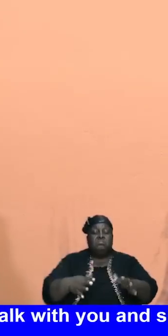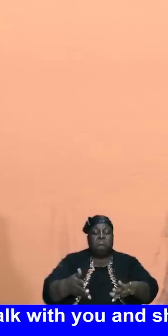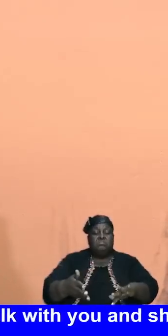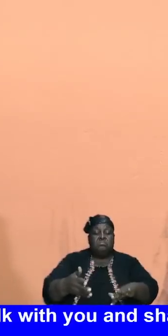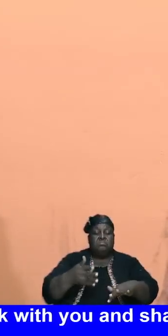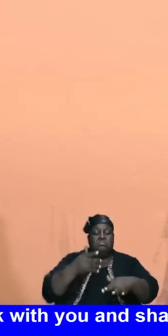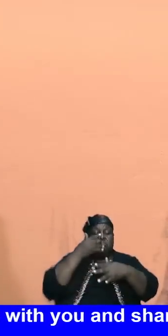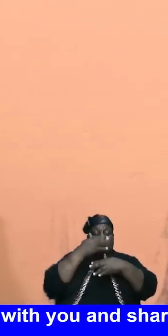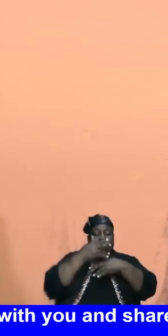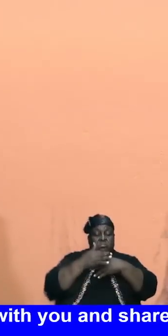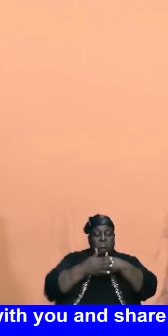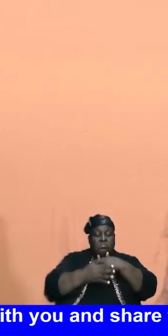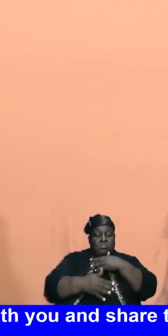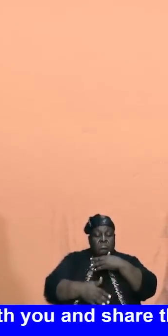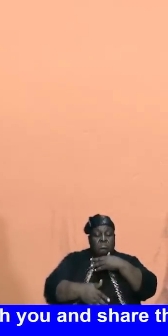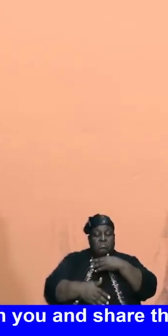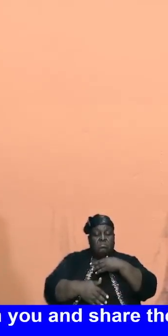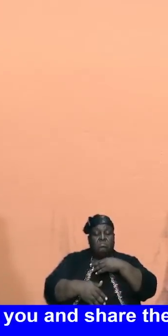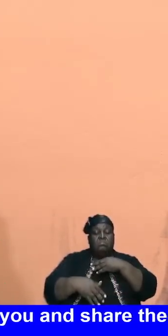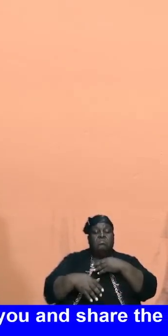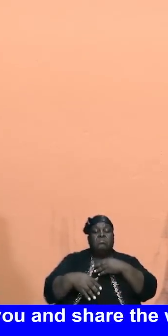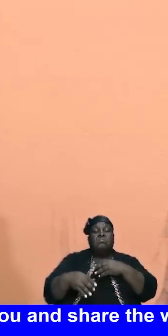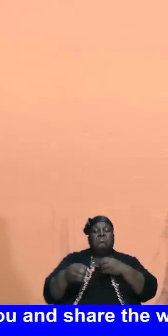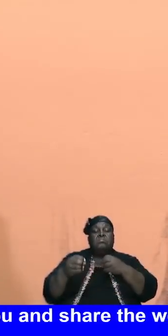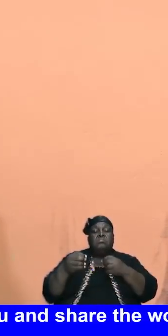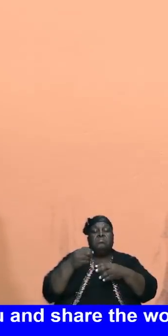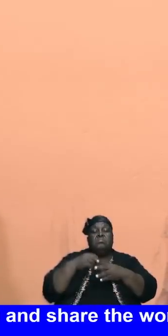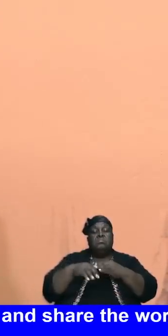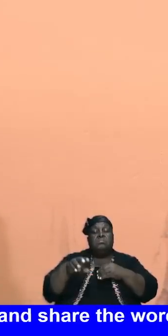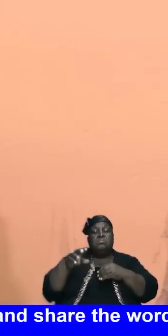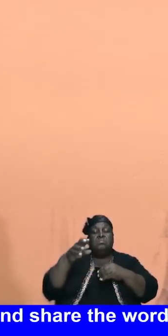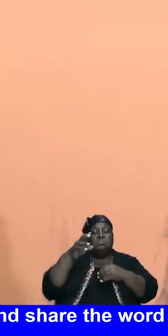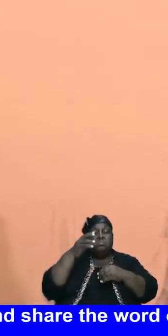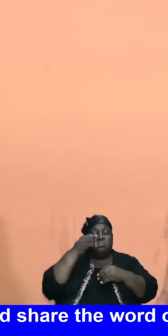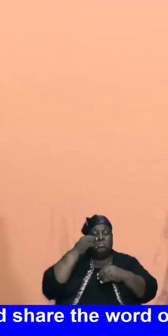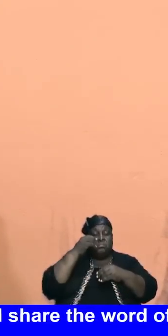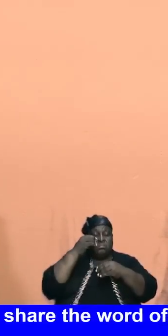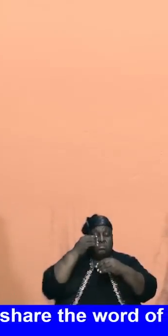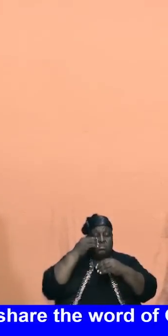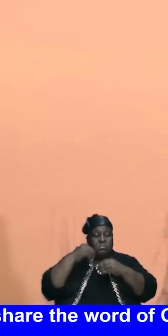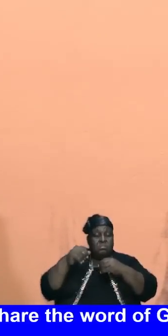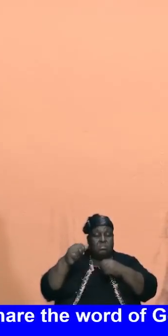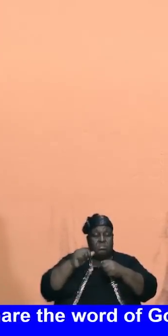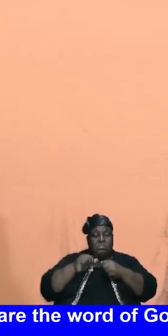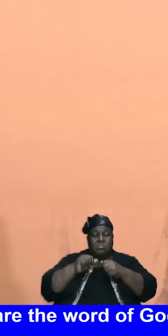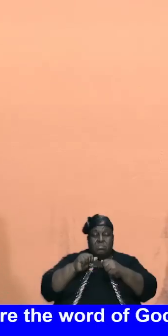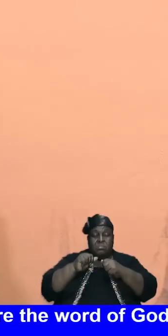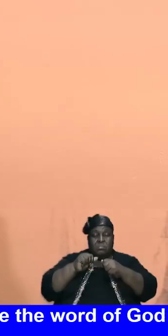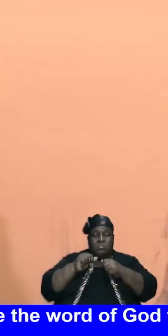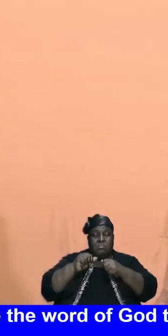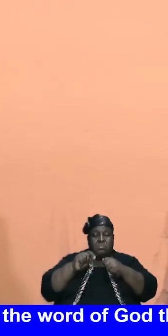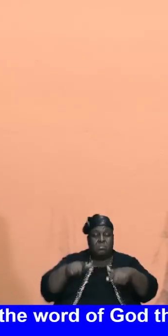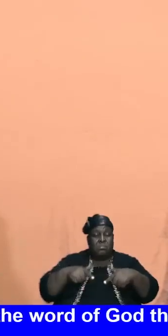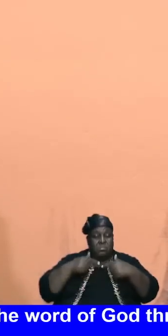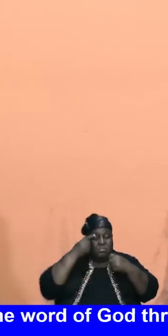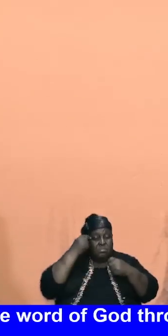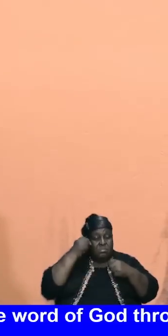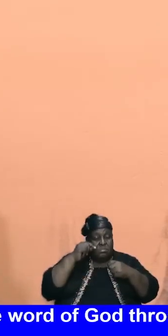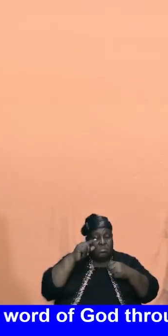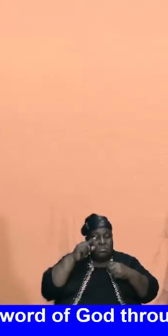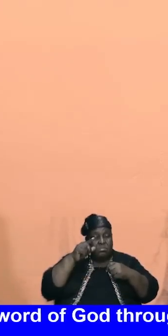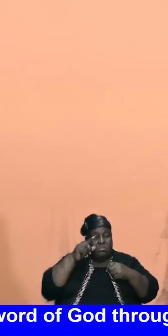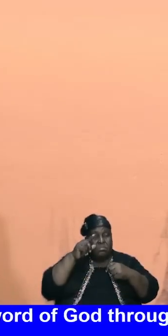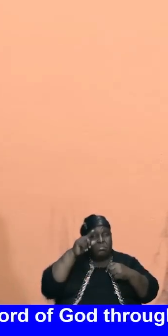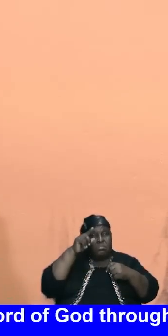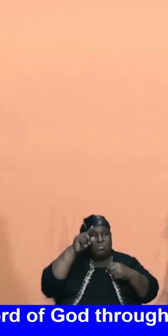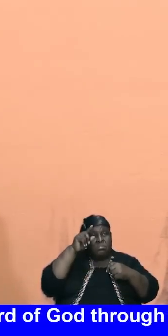blood for. Let it be injected in their spirit. Let them have that burden and that conviction that I must live for you who died for